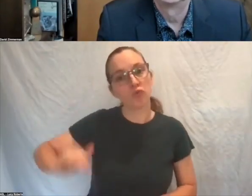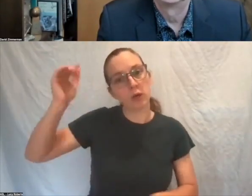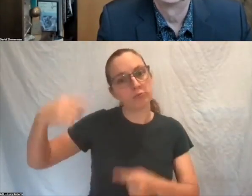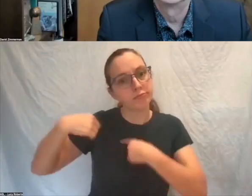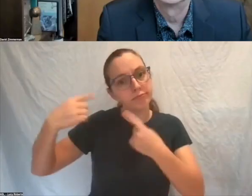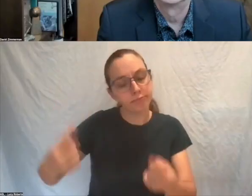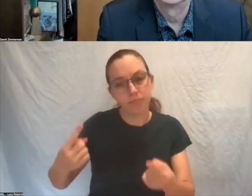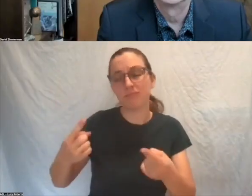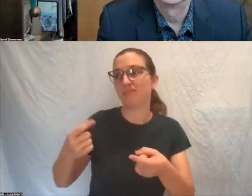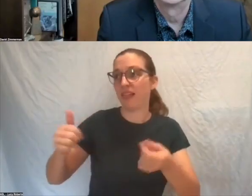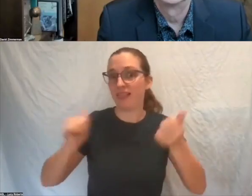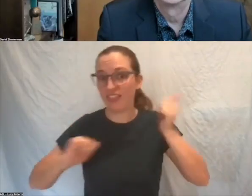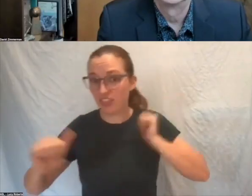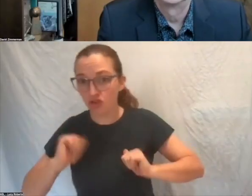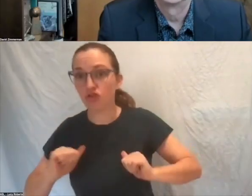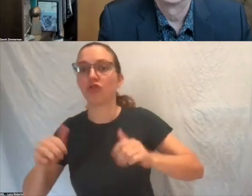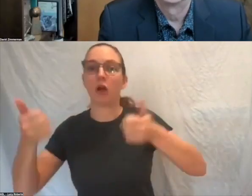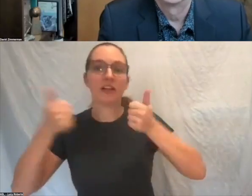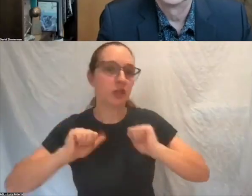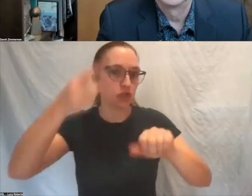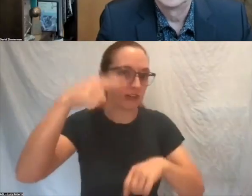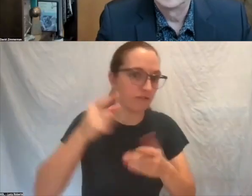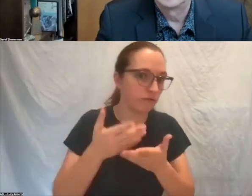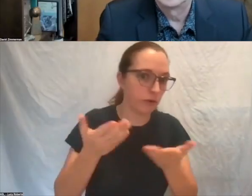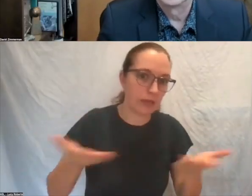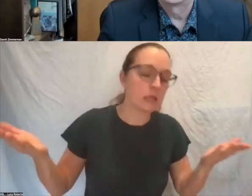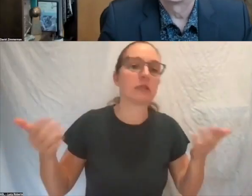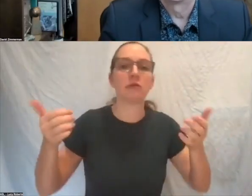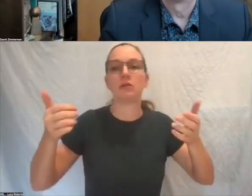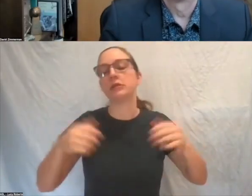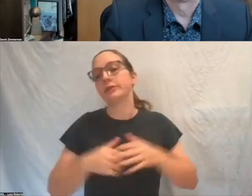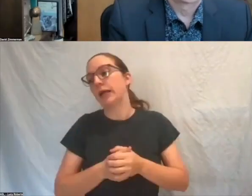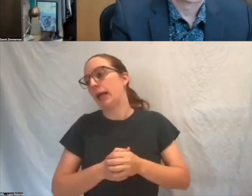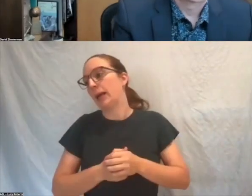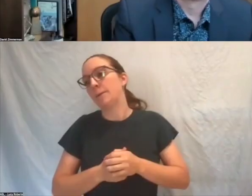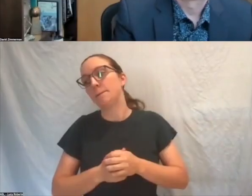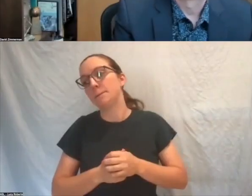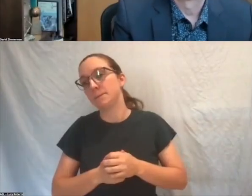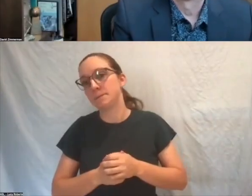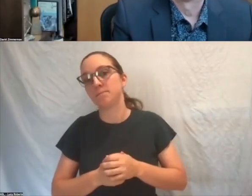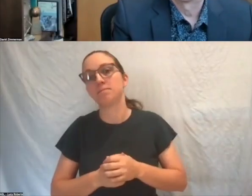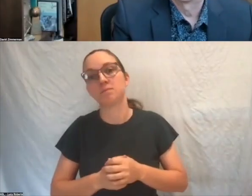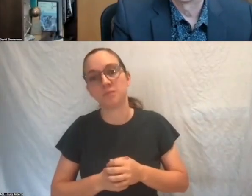in theater and auditioning for things over the years as well, it's